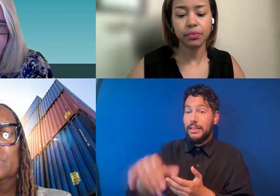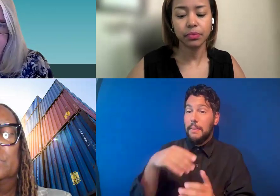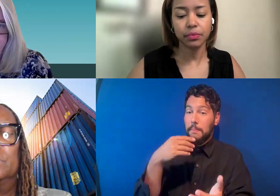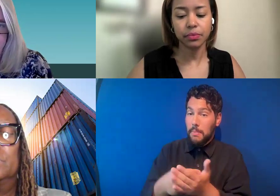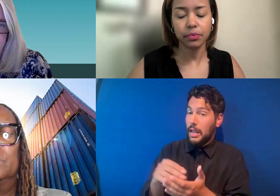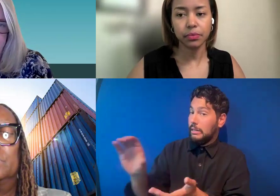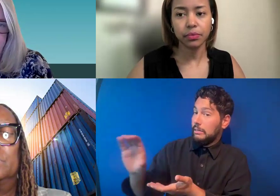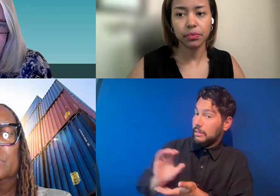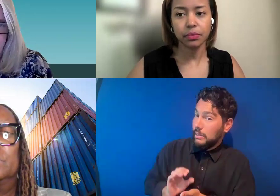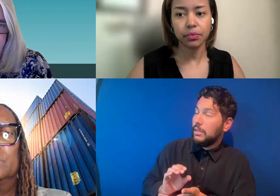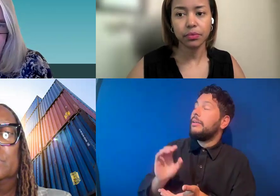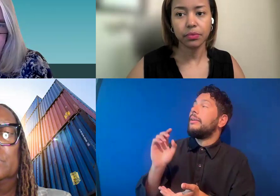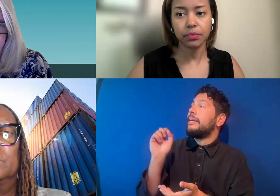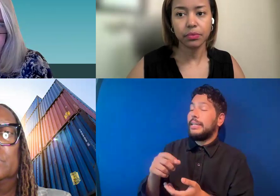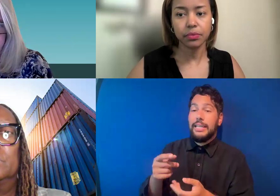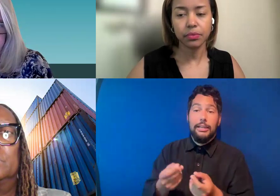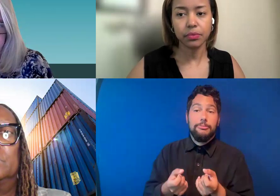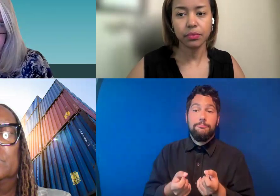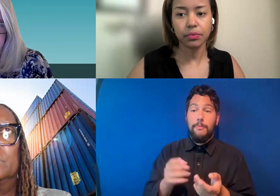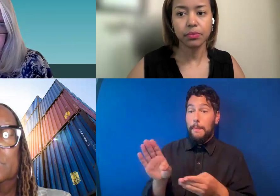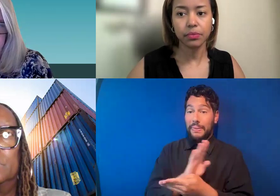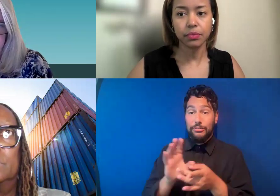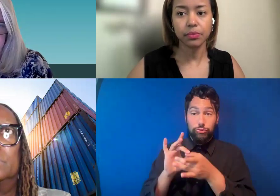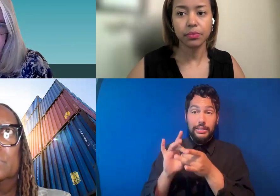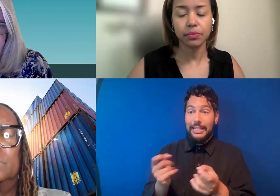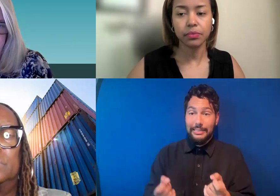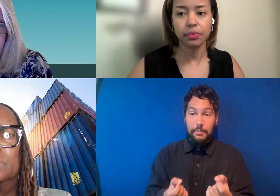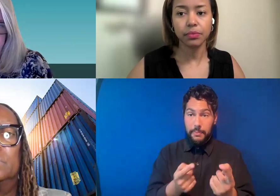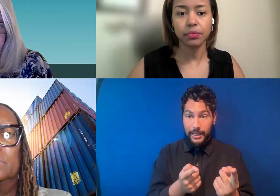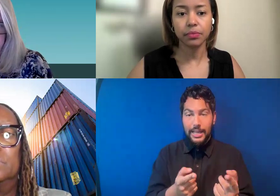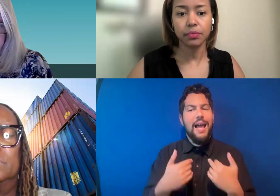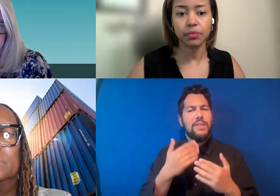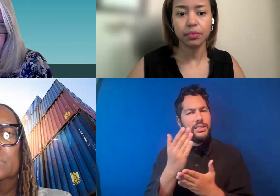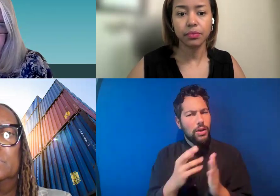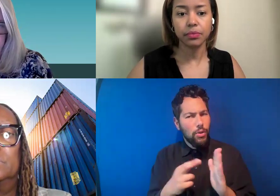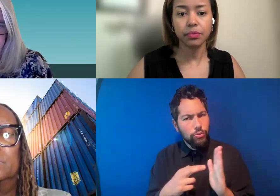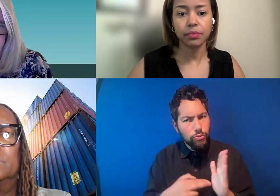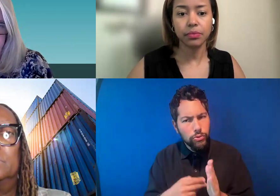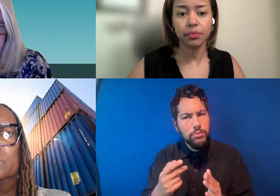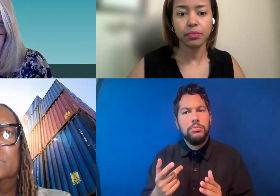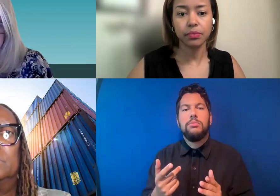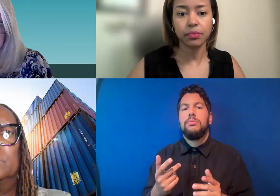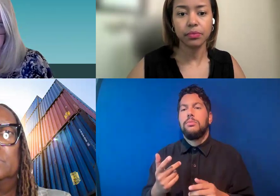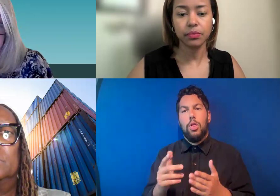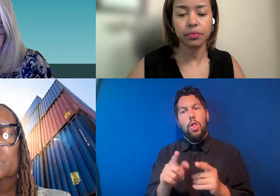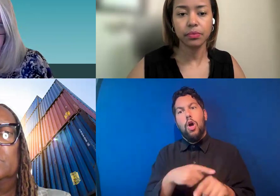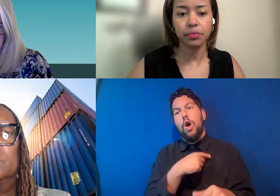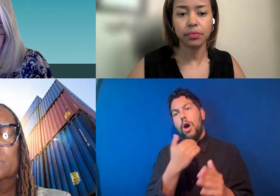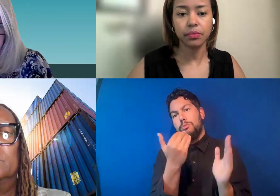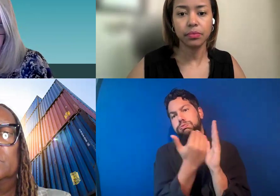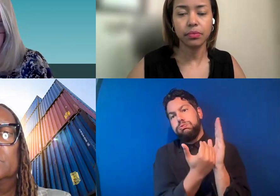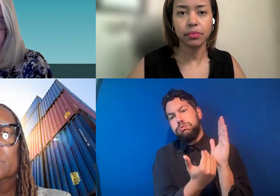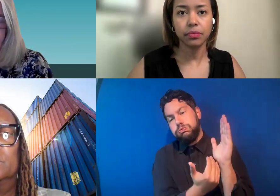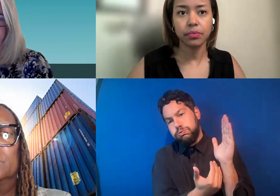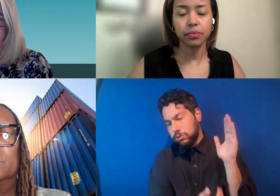for a business related expense. Right. There are some rules. I can't get into them now. It's a big, long list of rules, and we